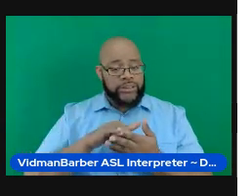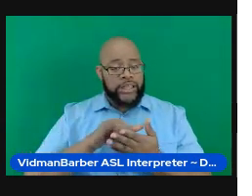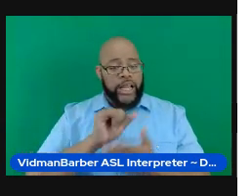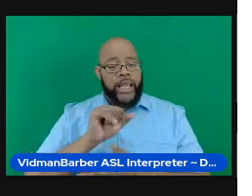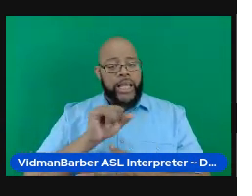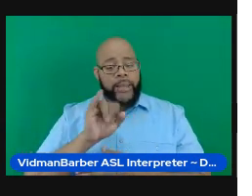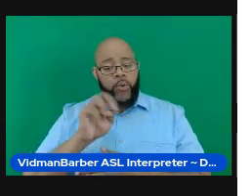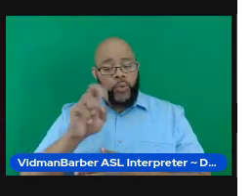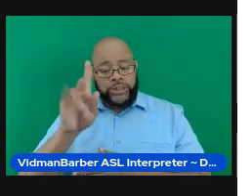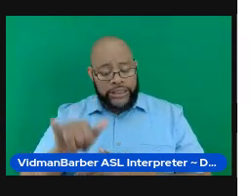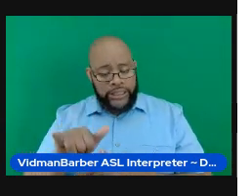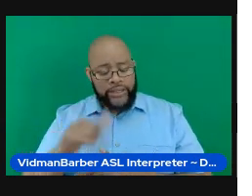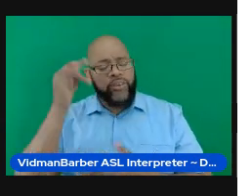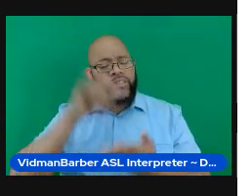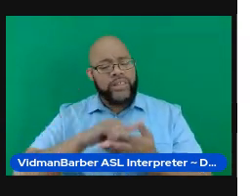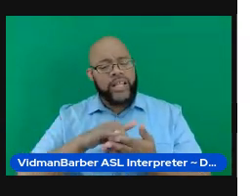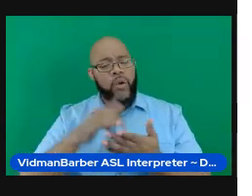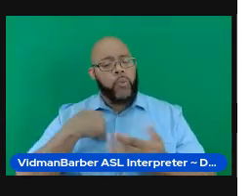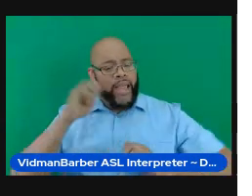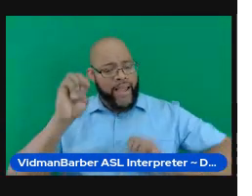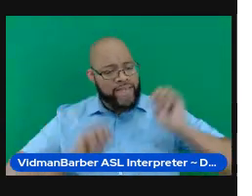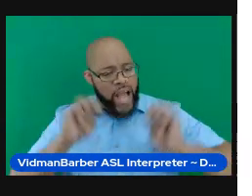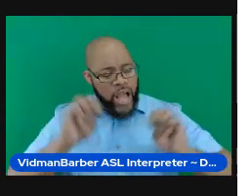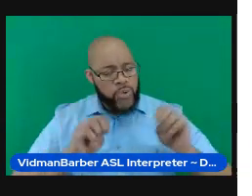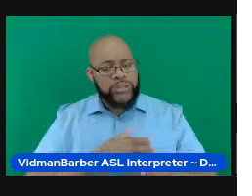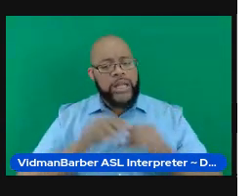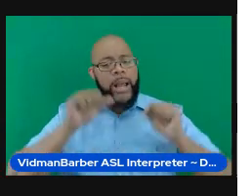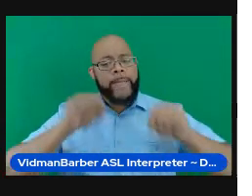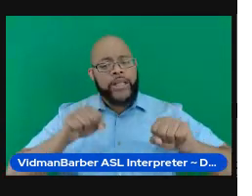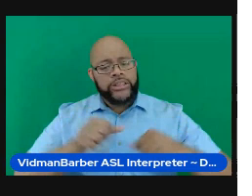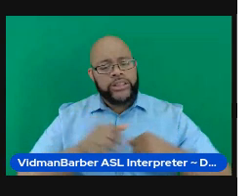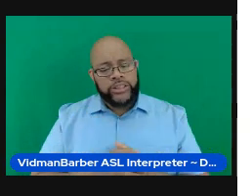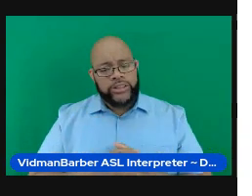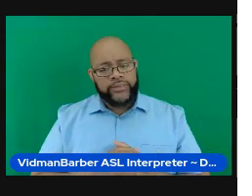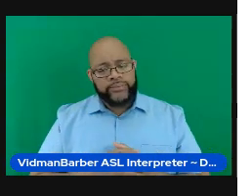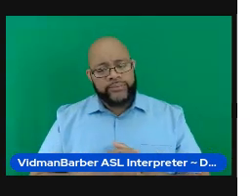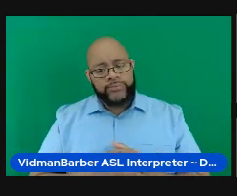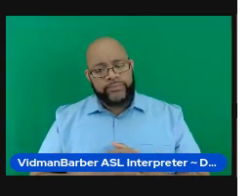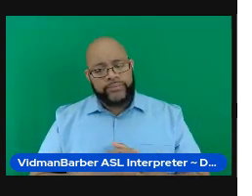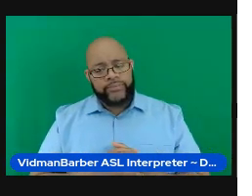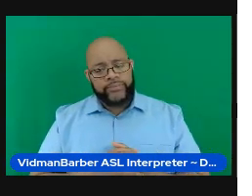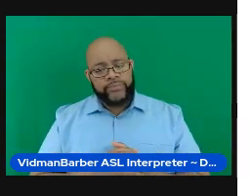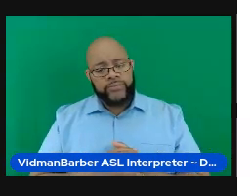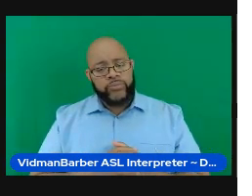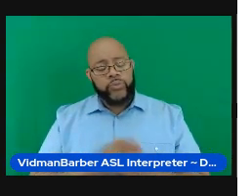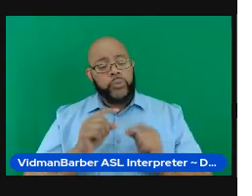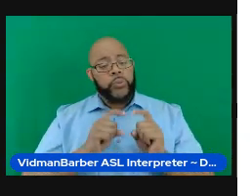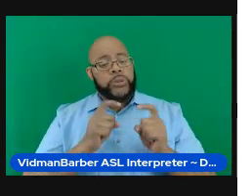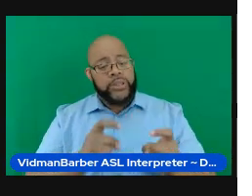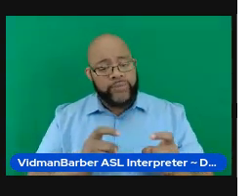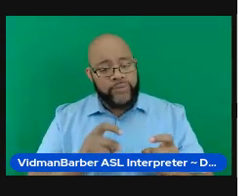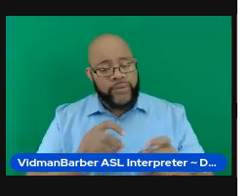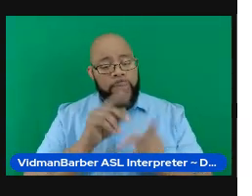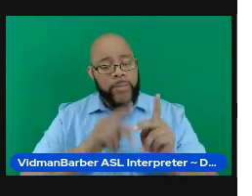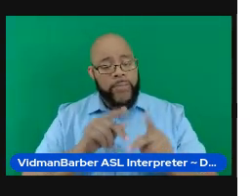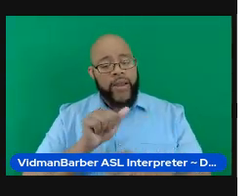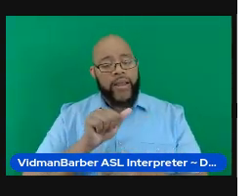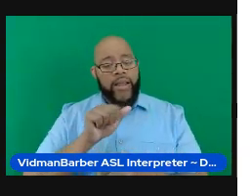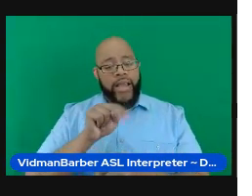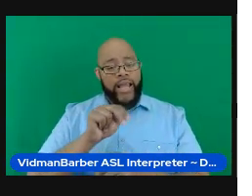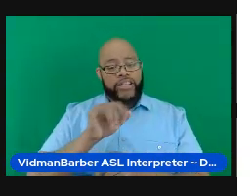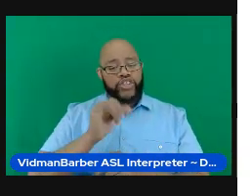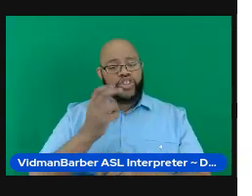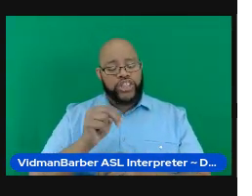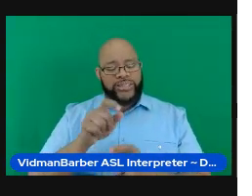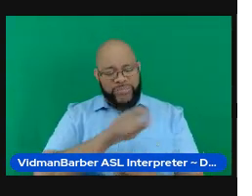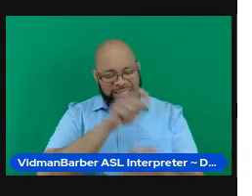and further, we will evaluate the ability to induce in vivo antigen-specific CD8